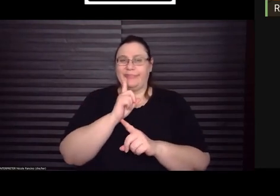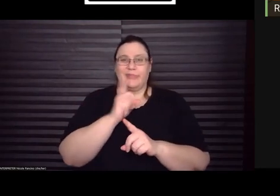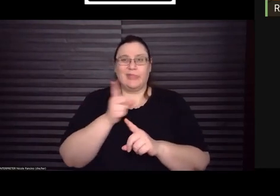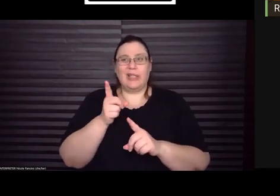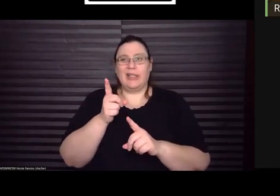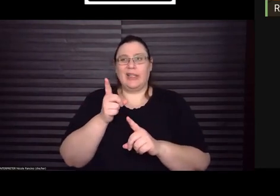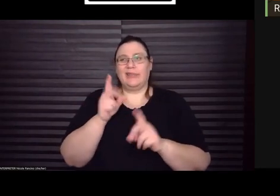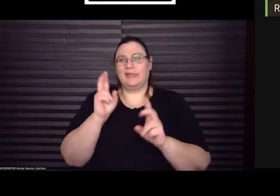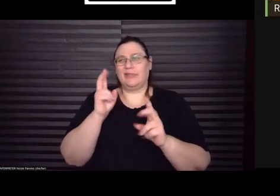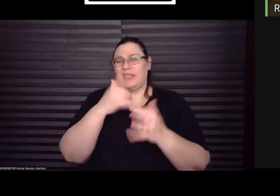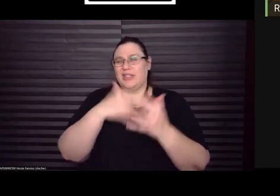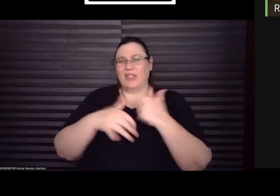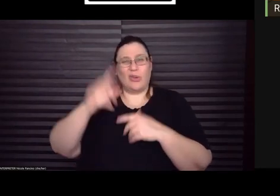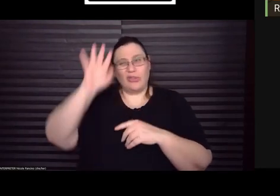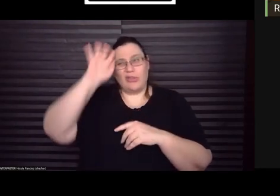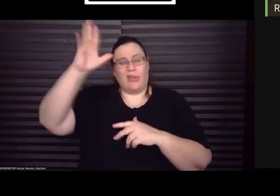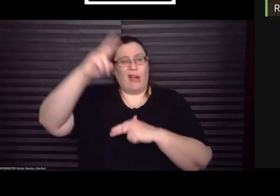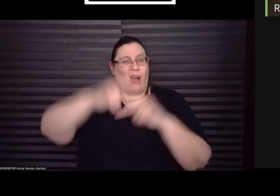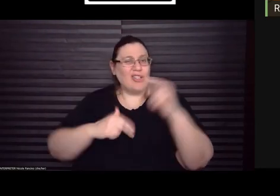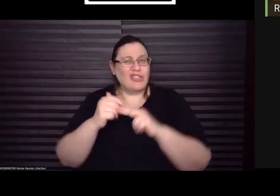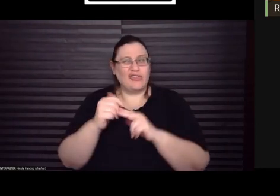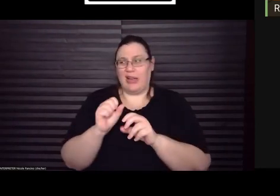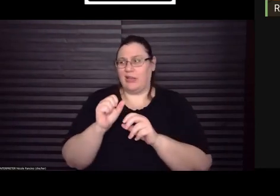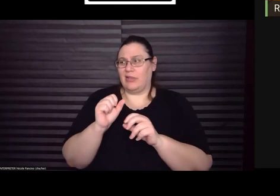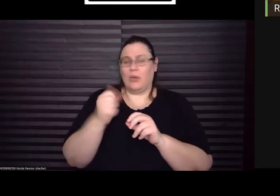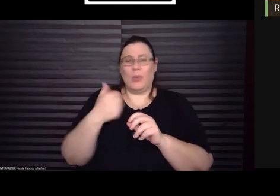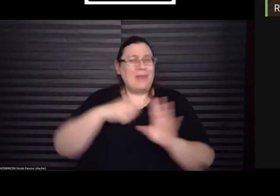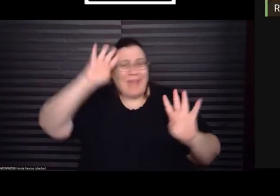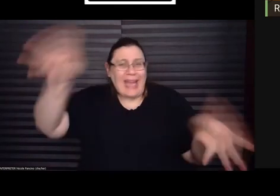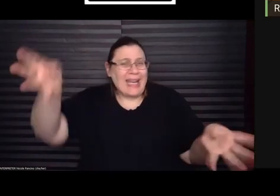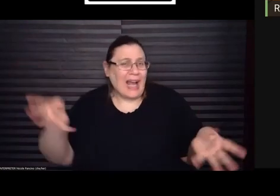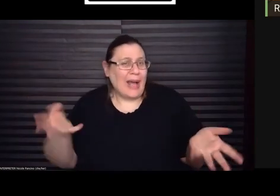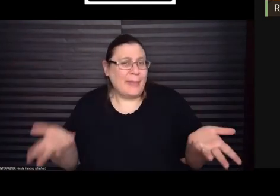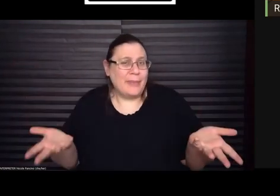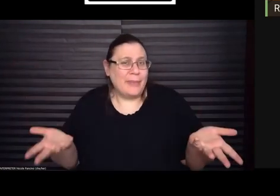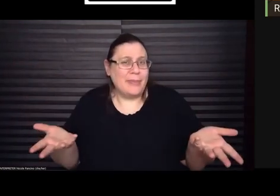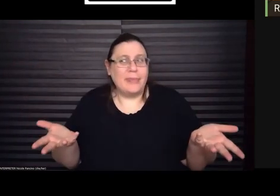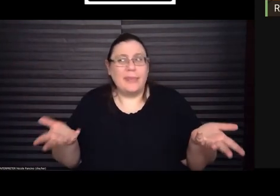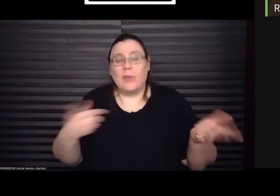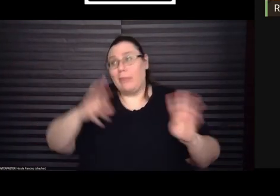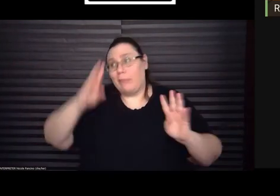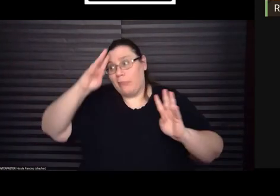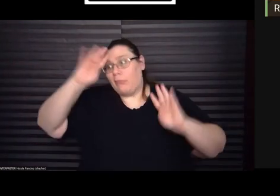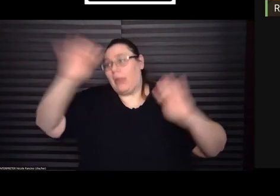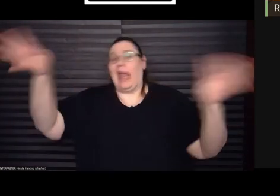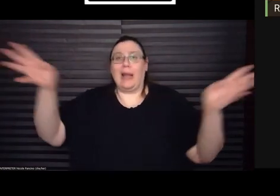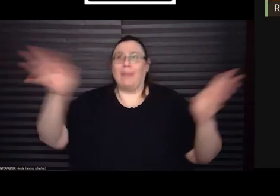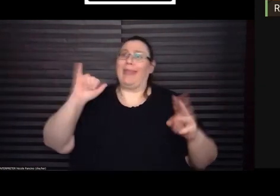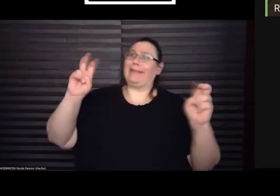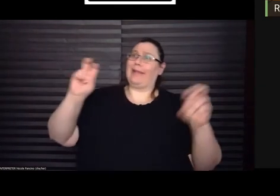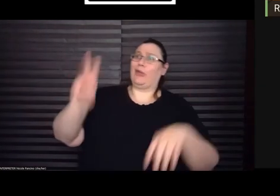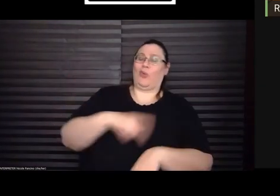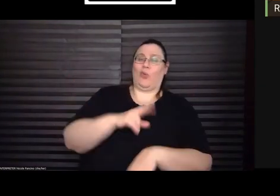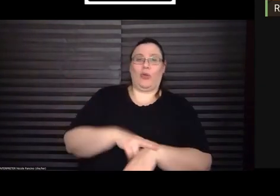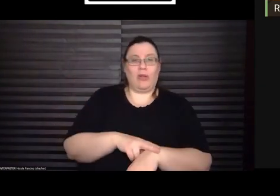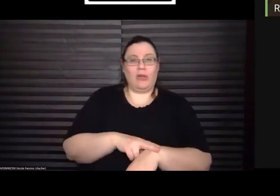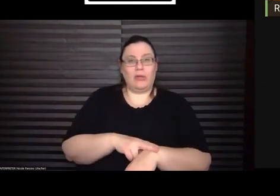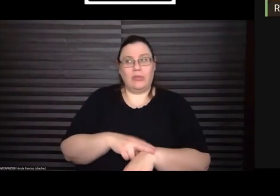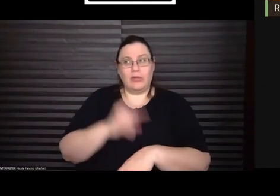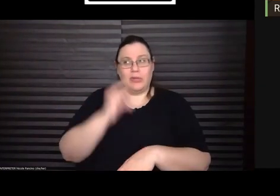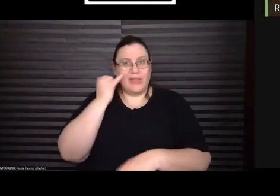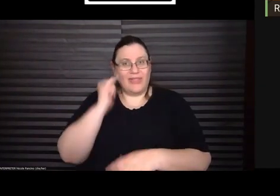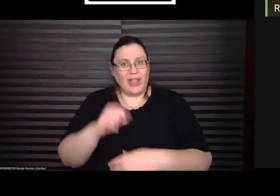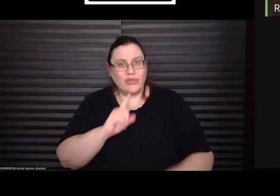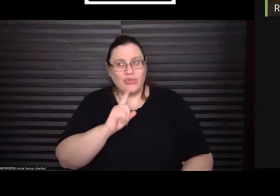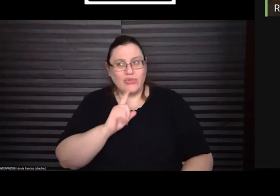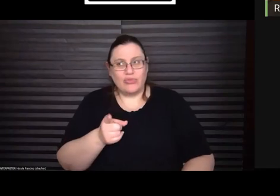know, it's a social construct. It's a cultural construct. We made it up, in other words, right? We made up that this is normal. And so if that's the